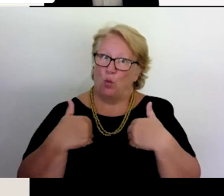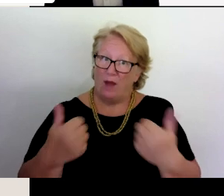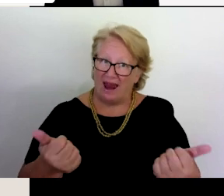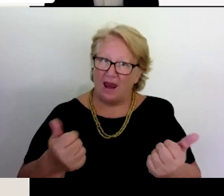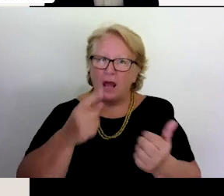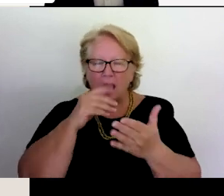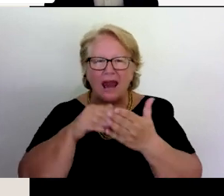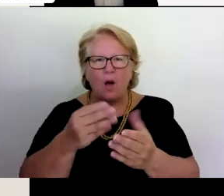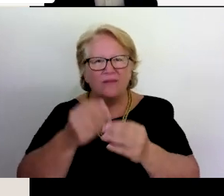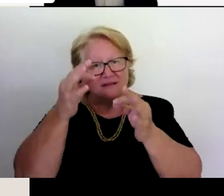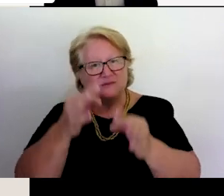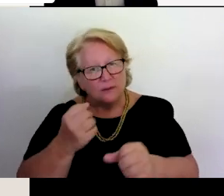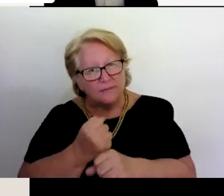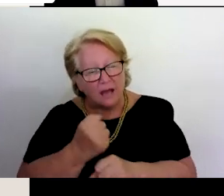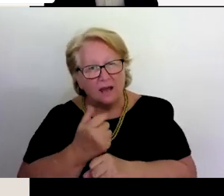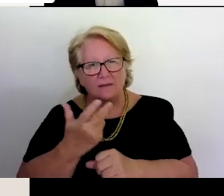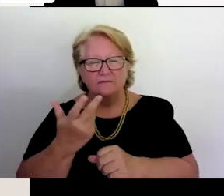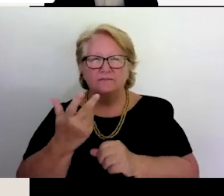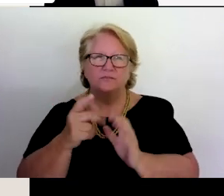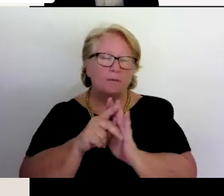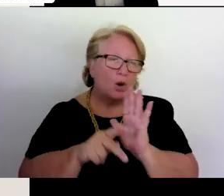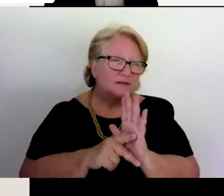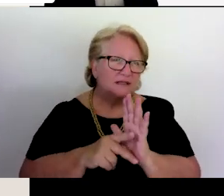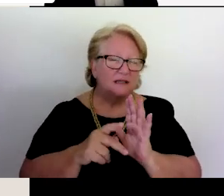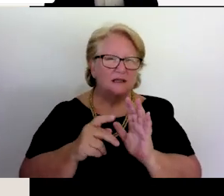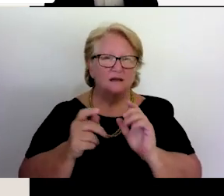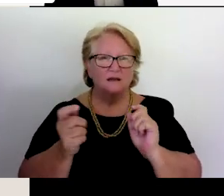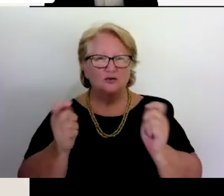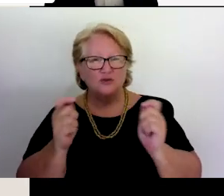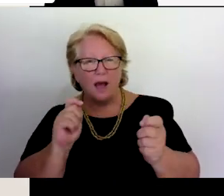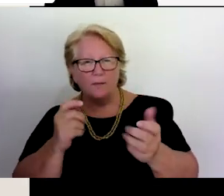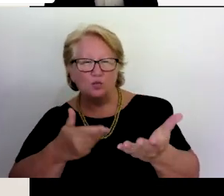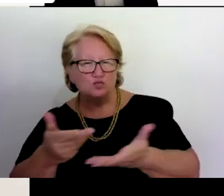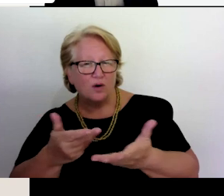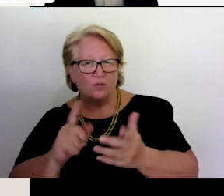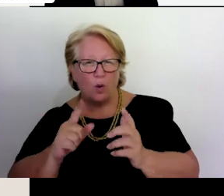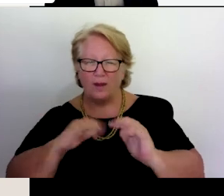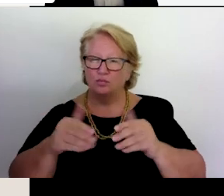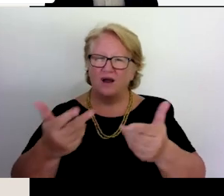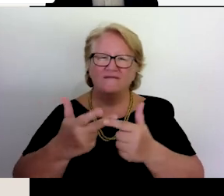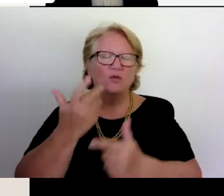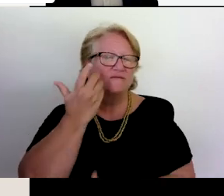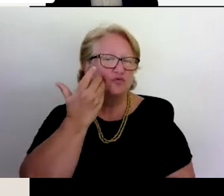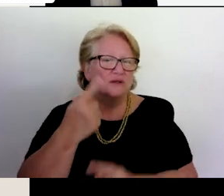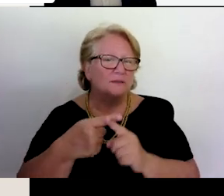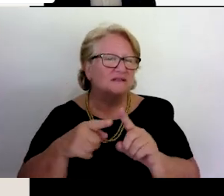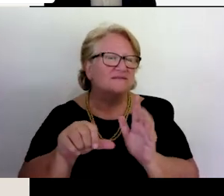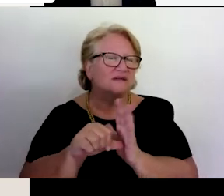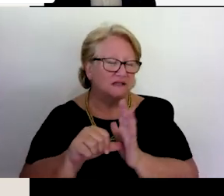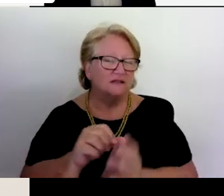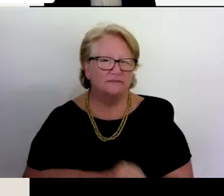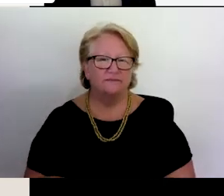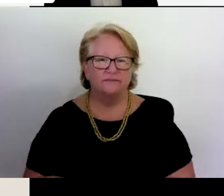decision-making, in policy, in shaping the services and funding of those services in the future. The National